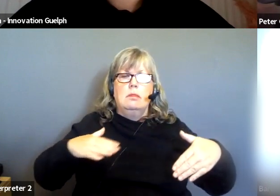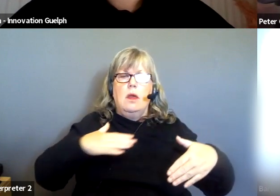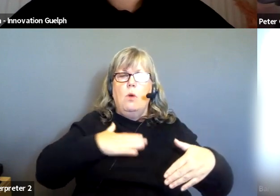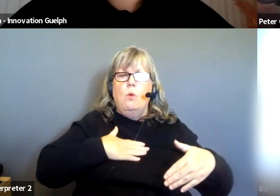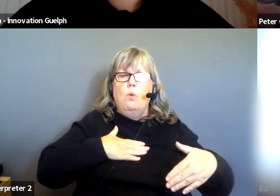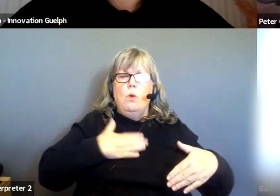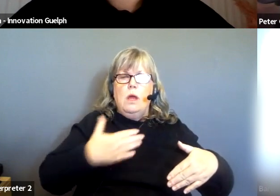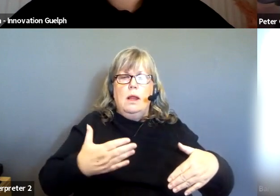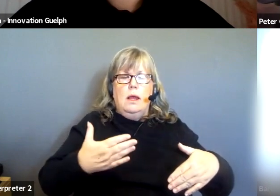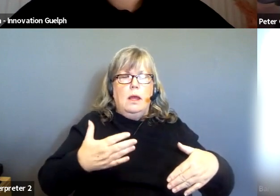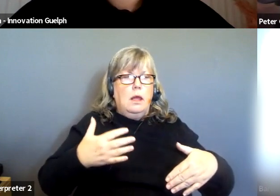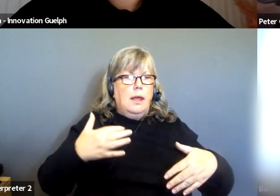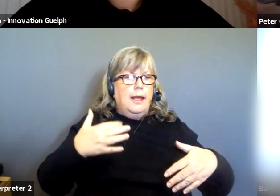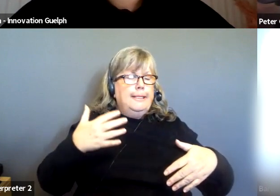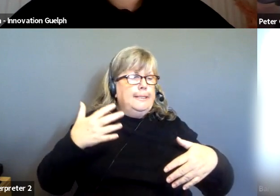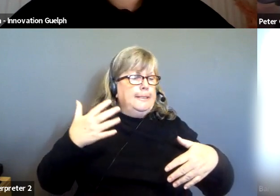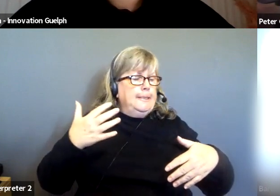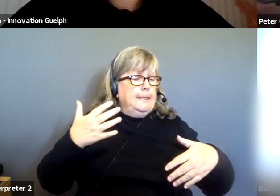invest in